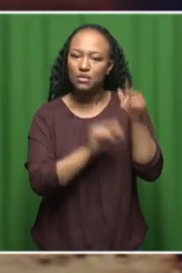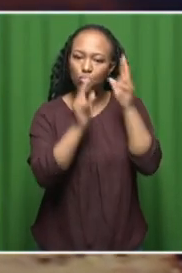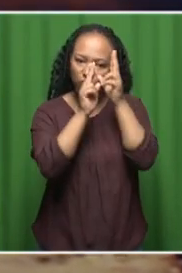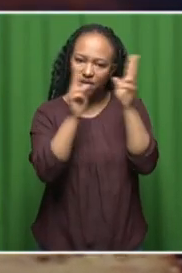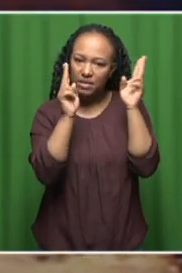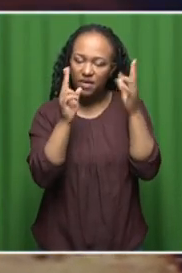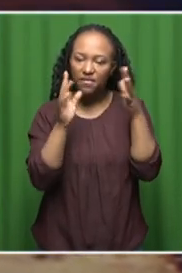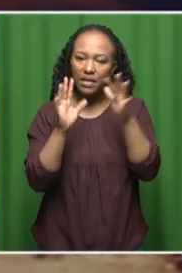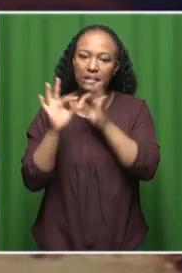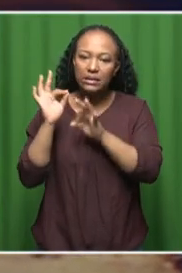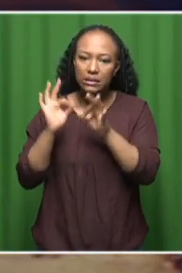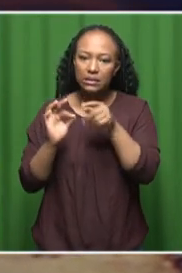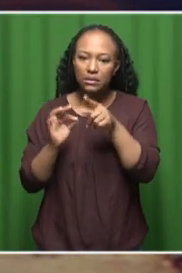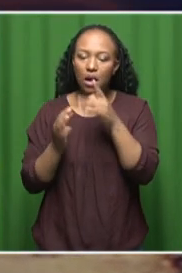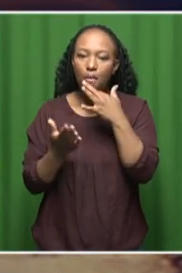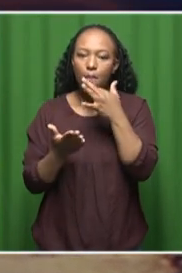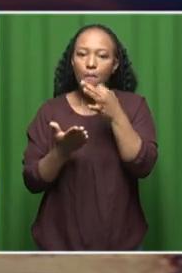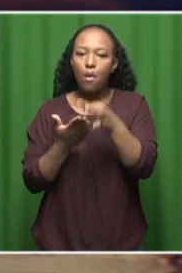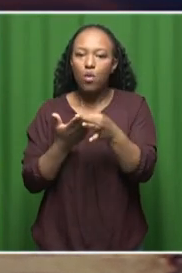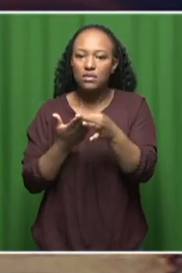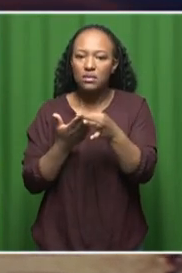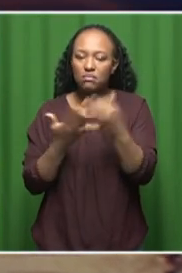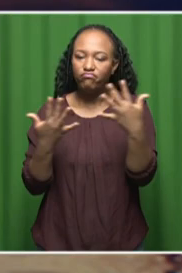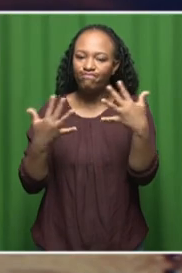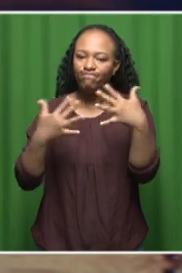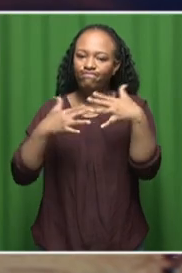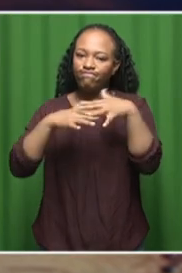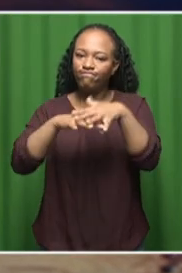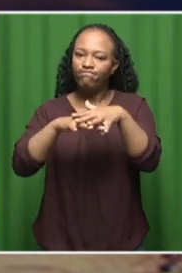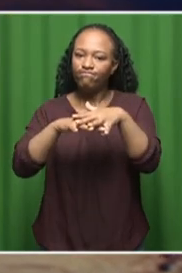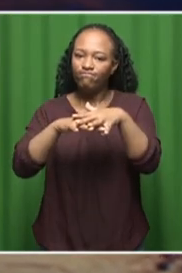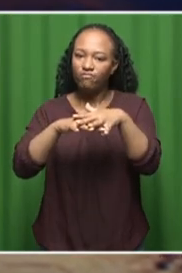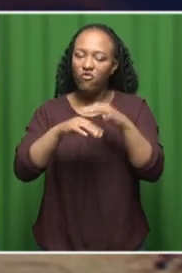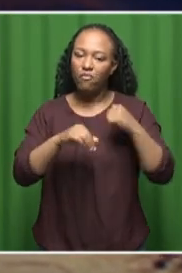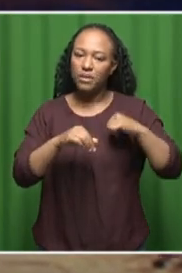and cons regarding the proposed merger of Vaal Municipalities in the Metro.